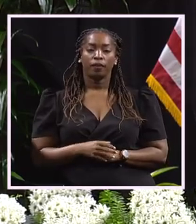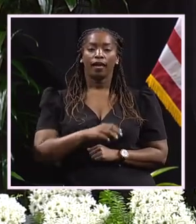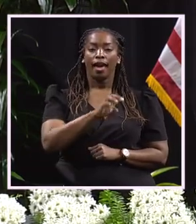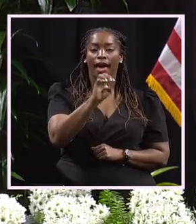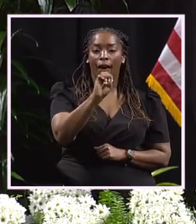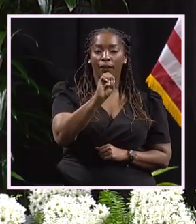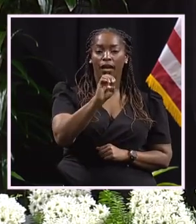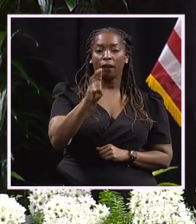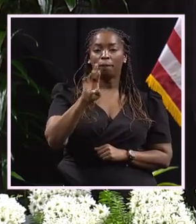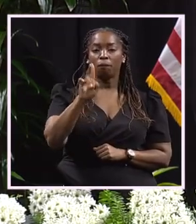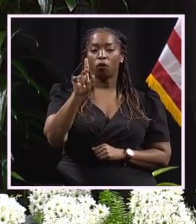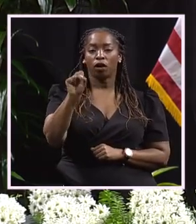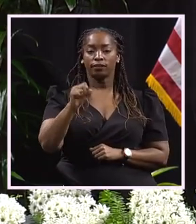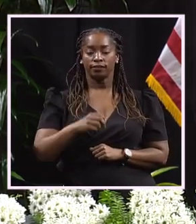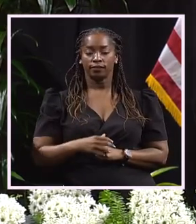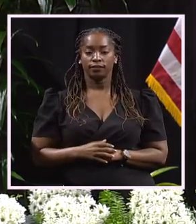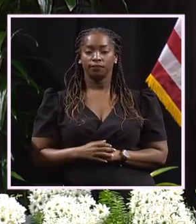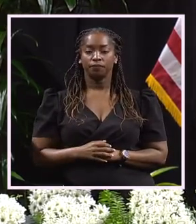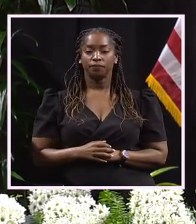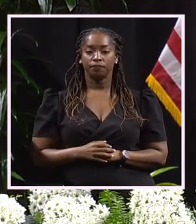Ebony Brooks,